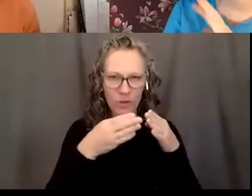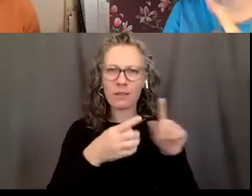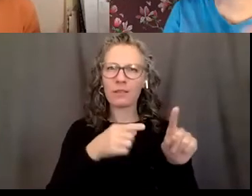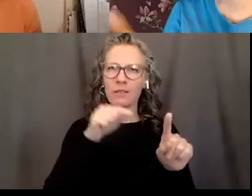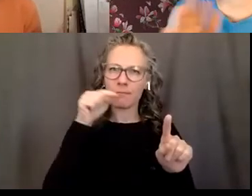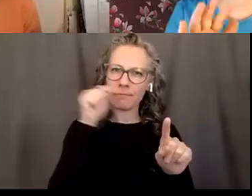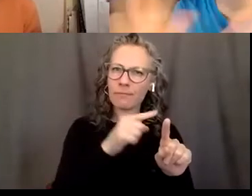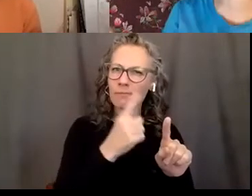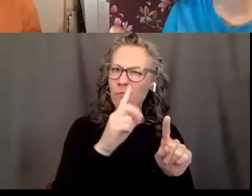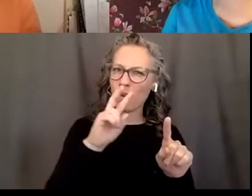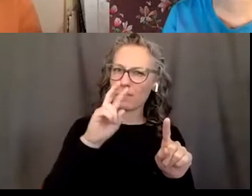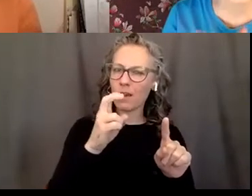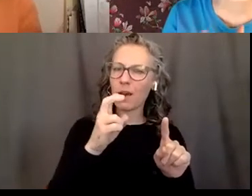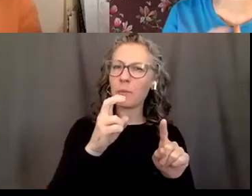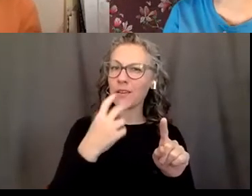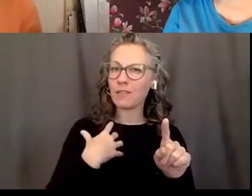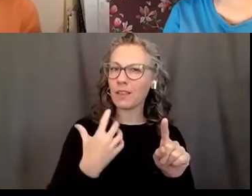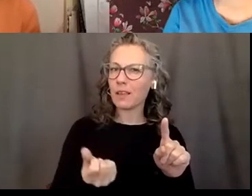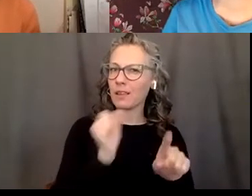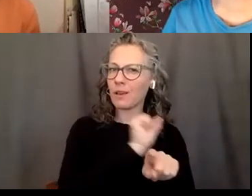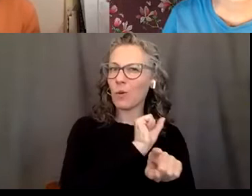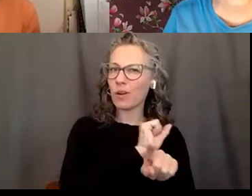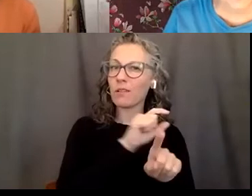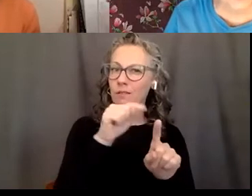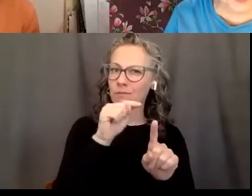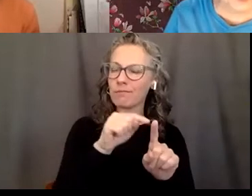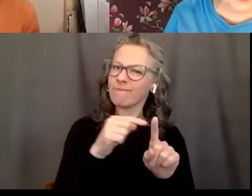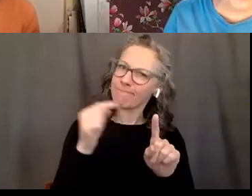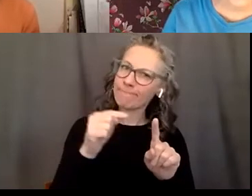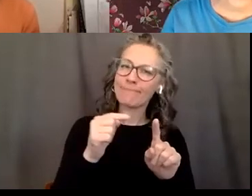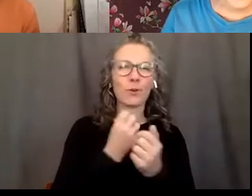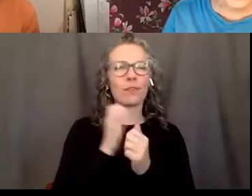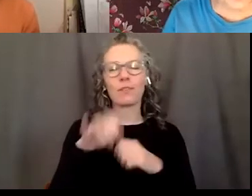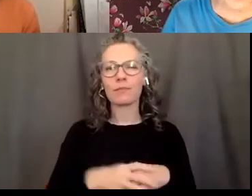one aspect of the healing work we're all doing. And this is one of the things I love about